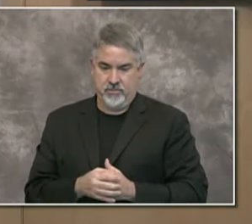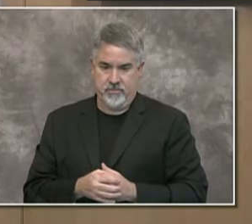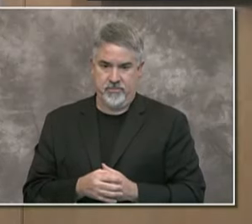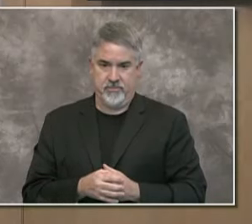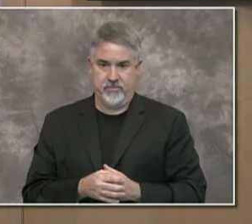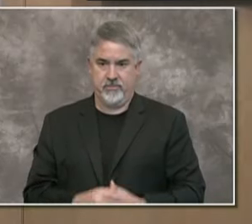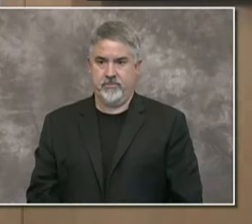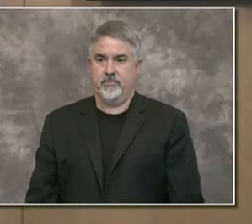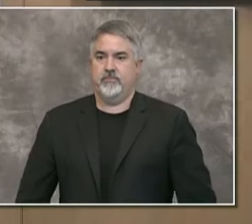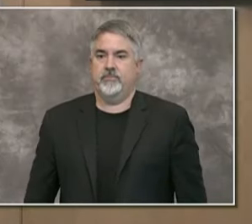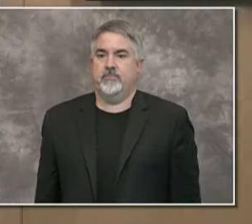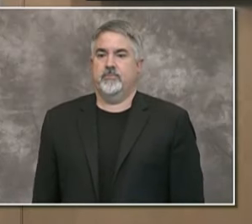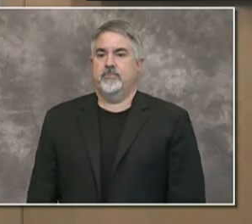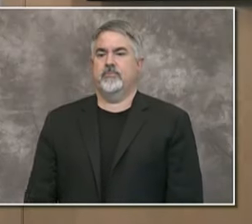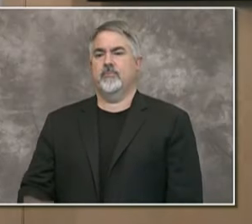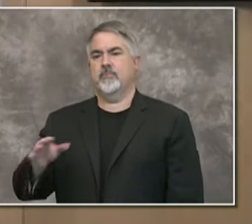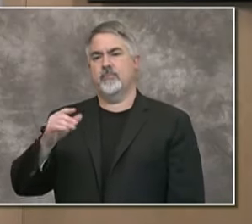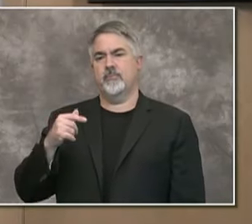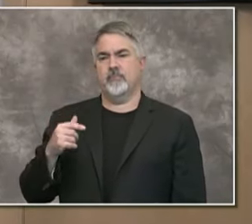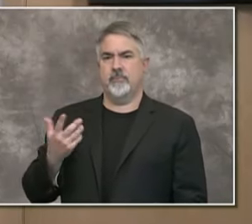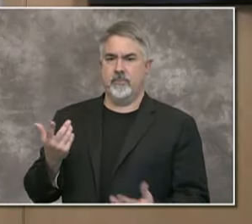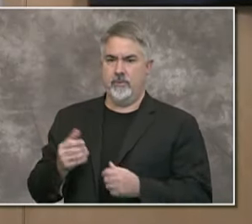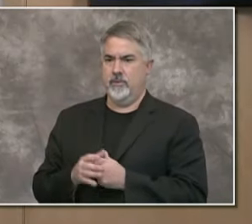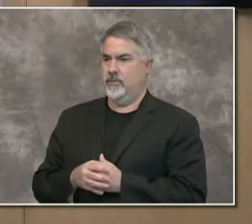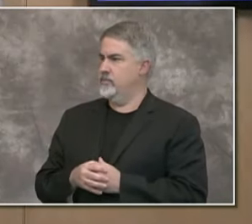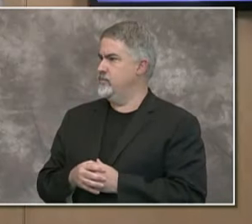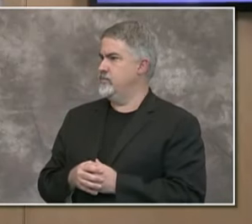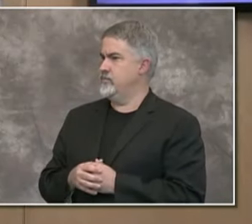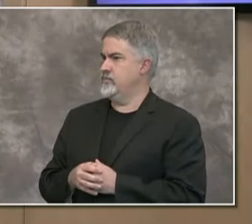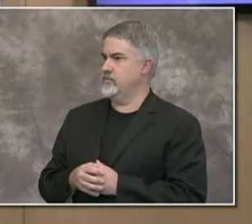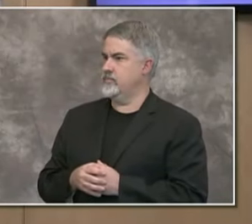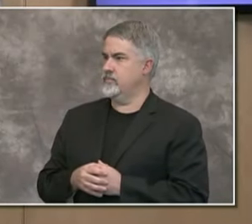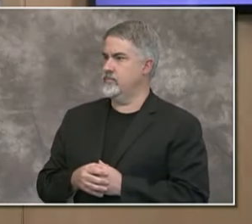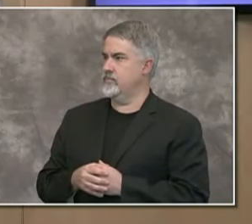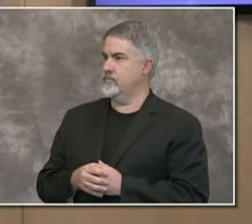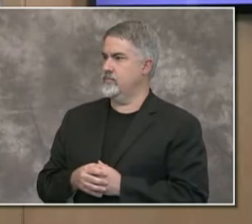Caller, please state your name, outlet, and question.